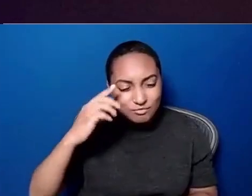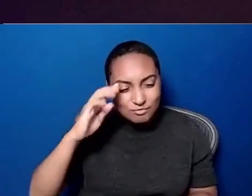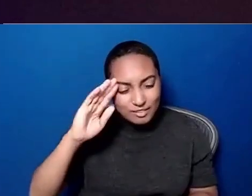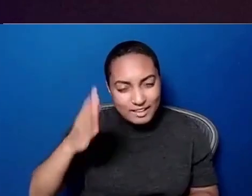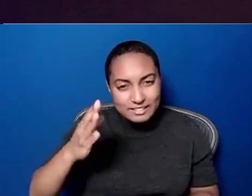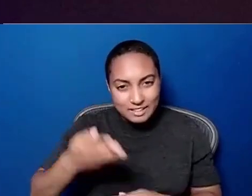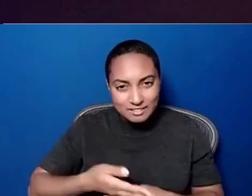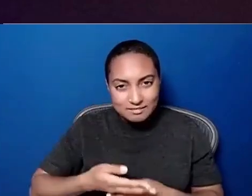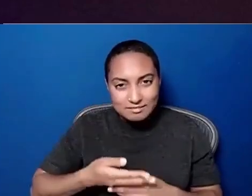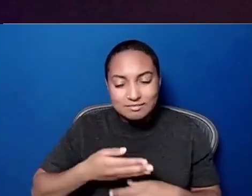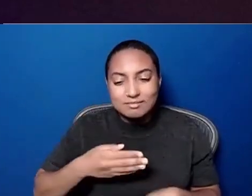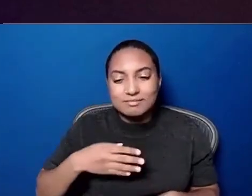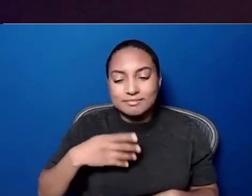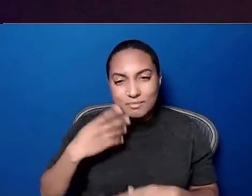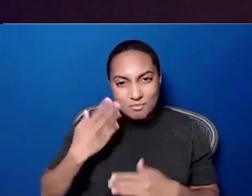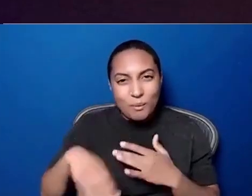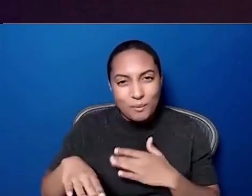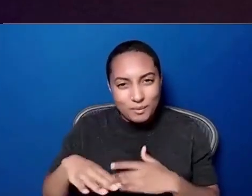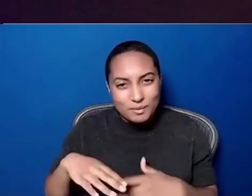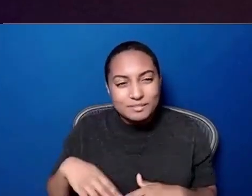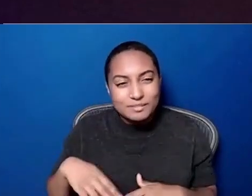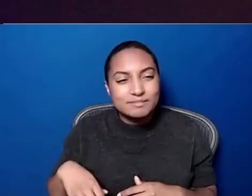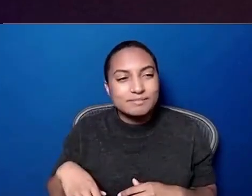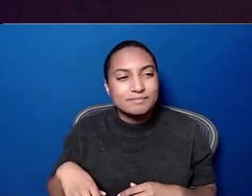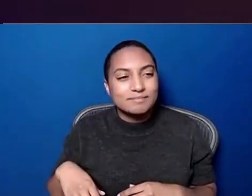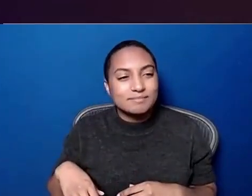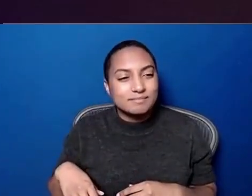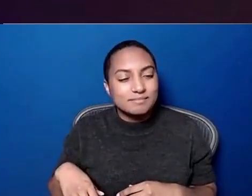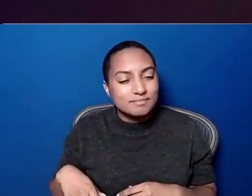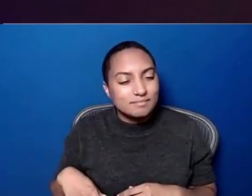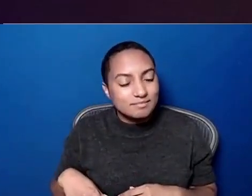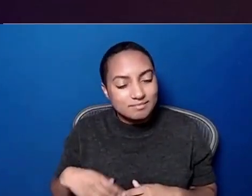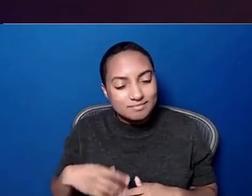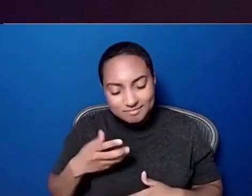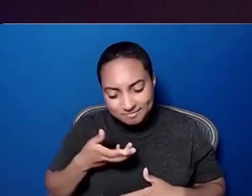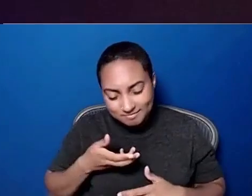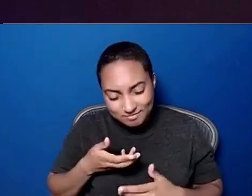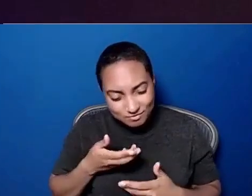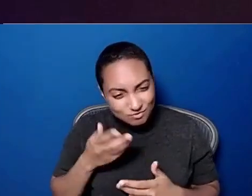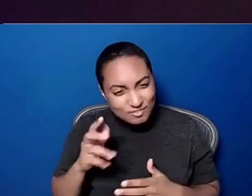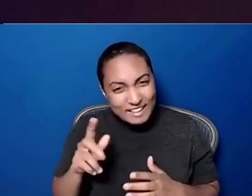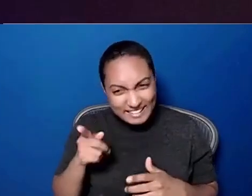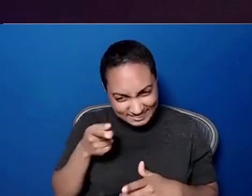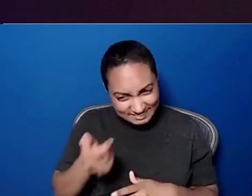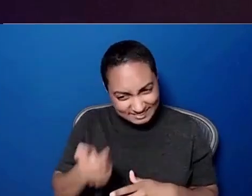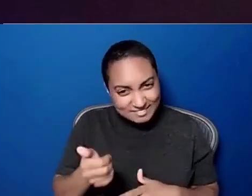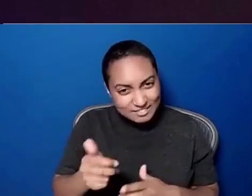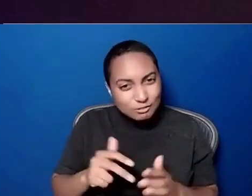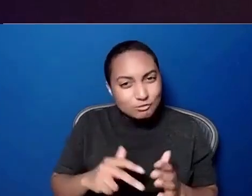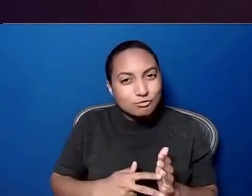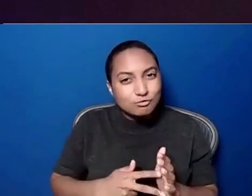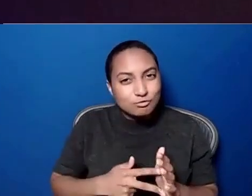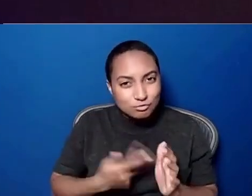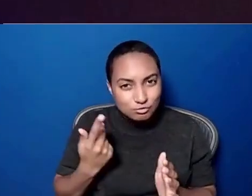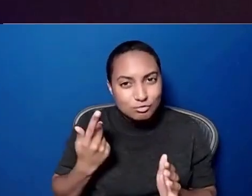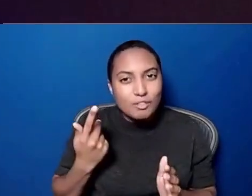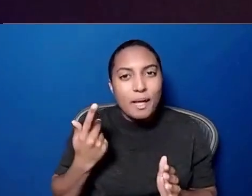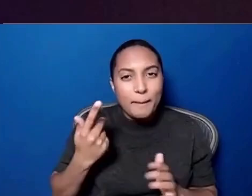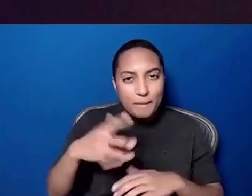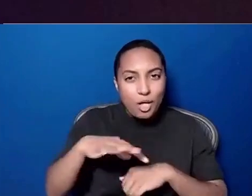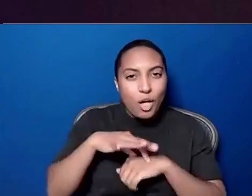home. Underwater, y'all. Triple Earth sign. I mean Capricorn, Taurus rising, and Virgo